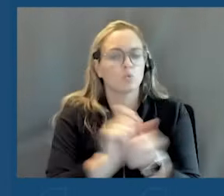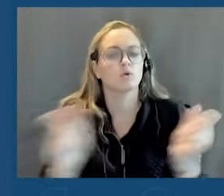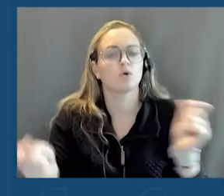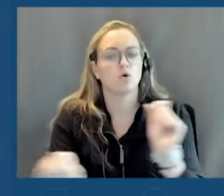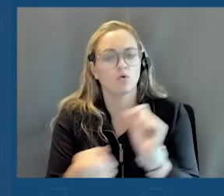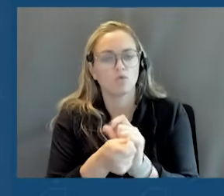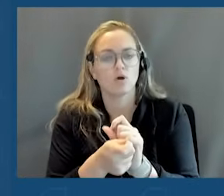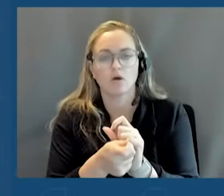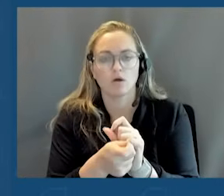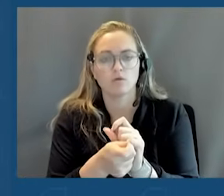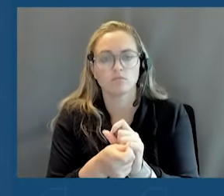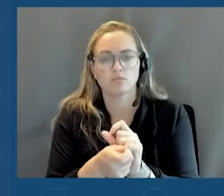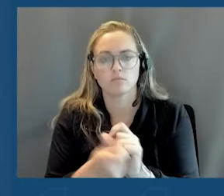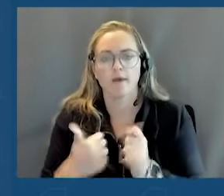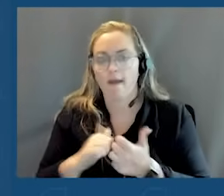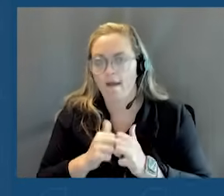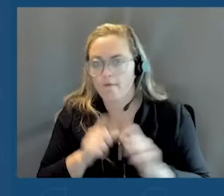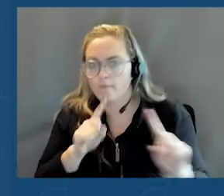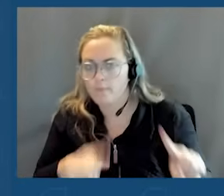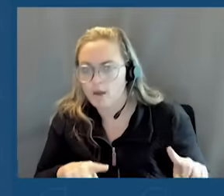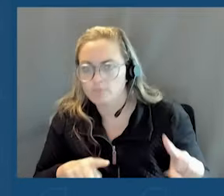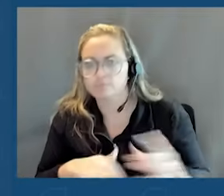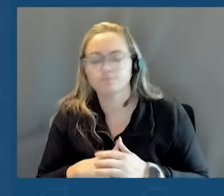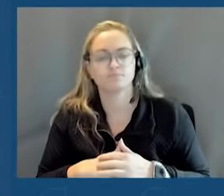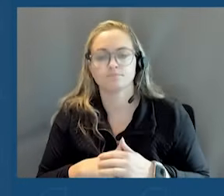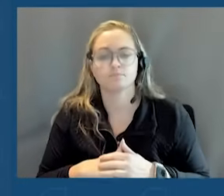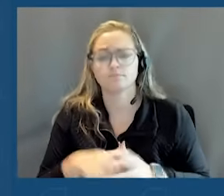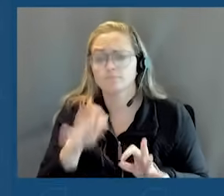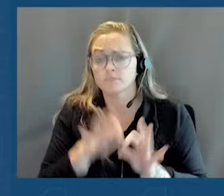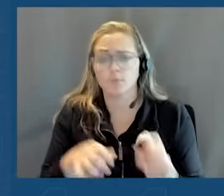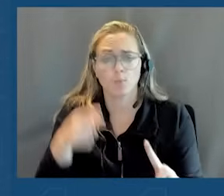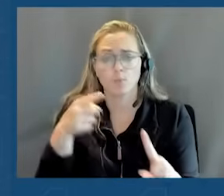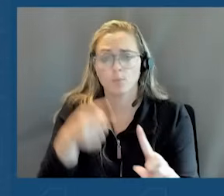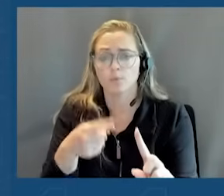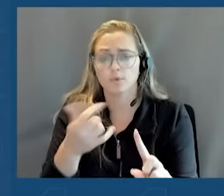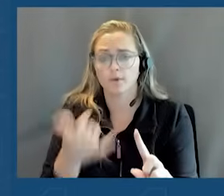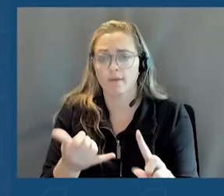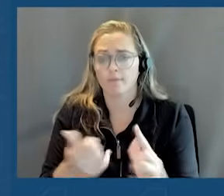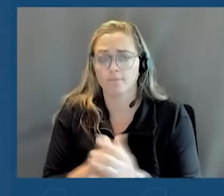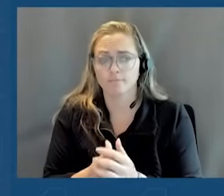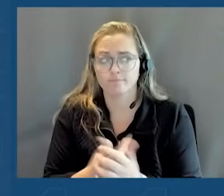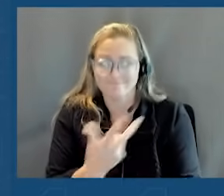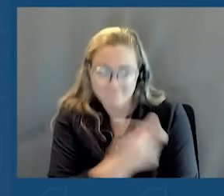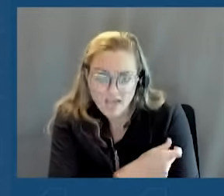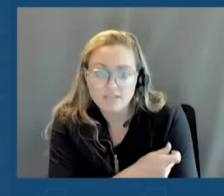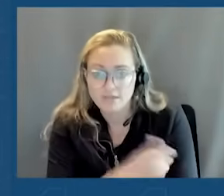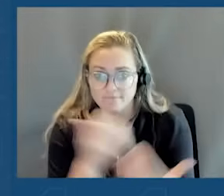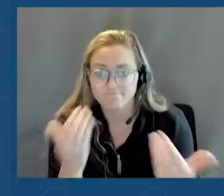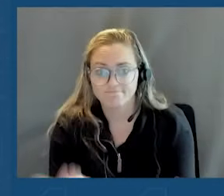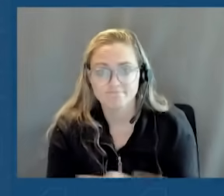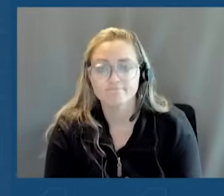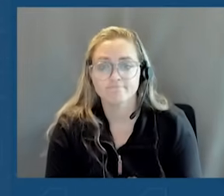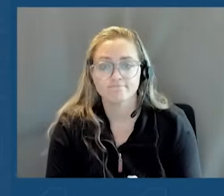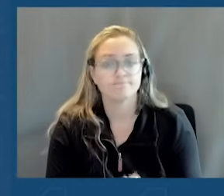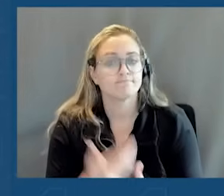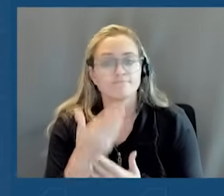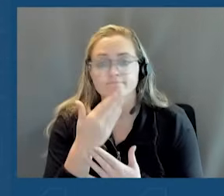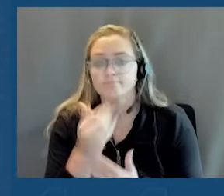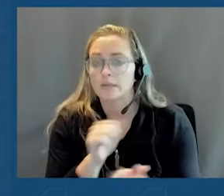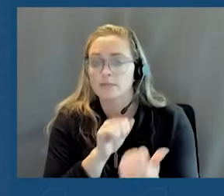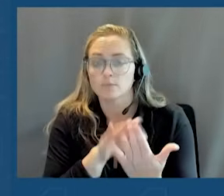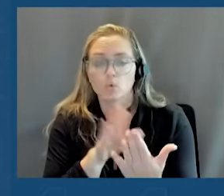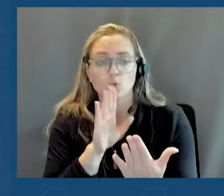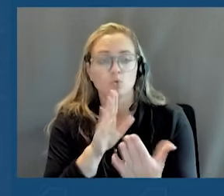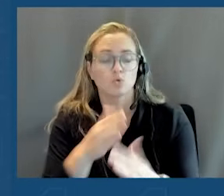our response. So here's the simple message, New Yorkers. Get the vaccine. That is the best way by far to